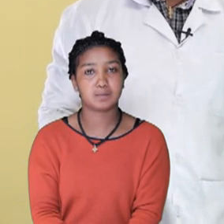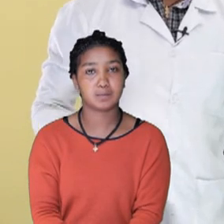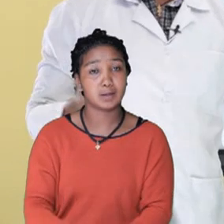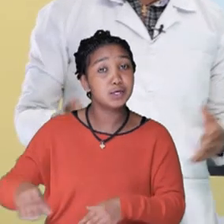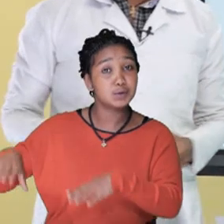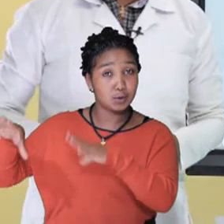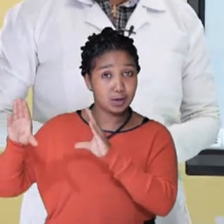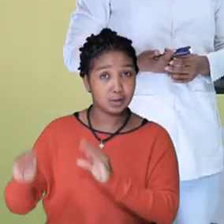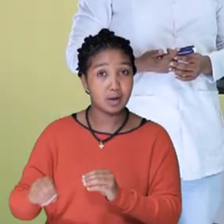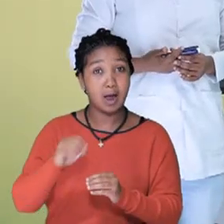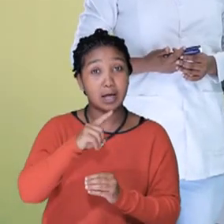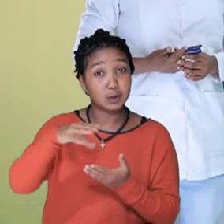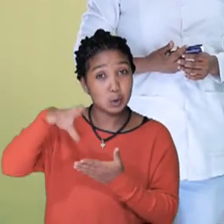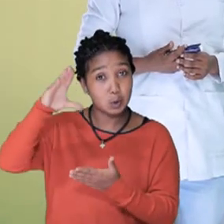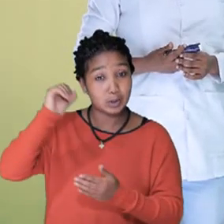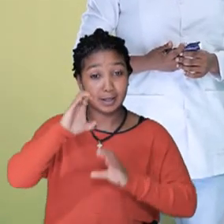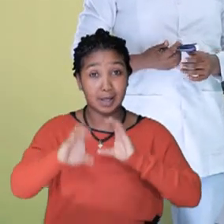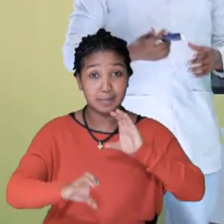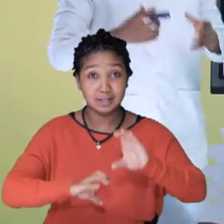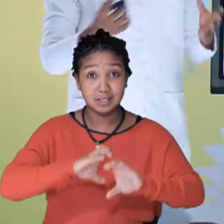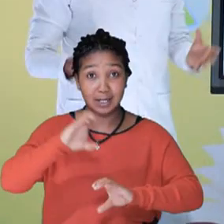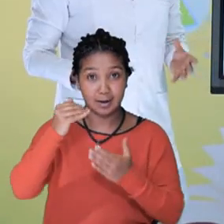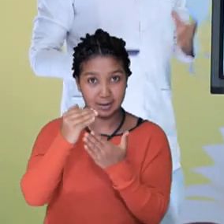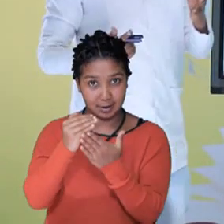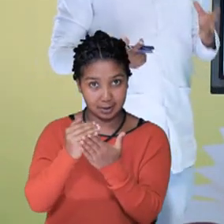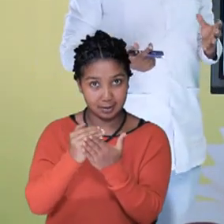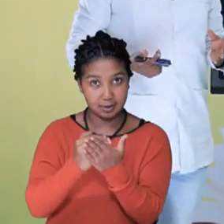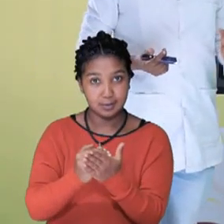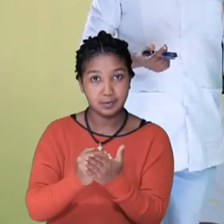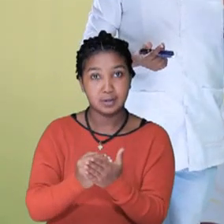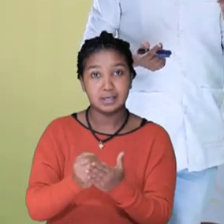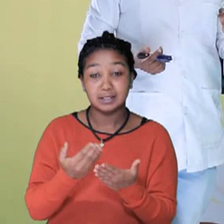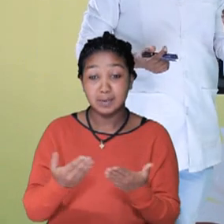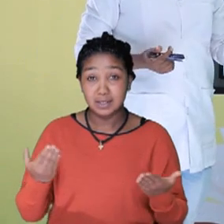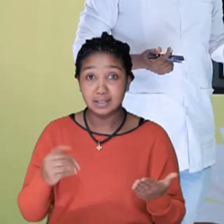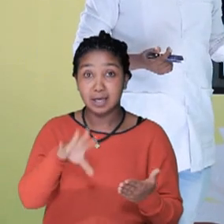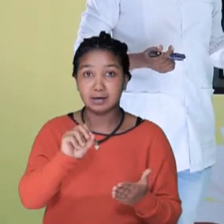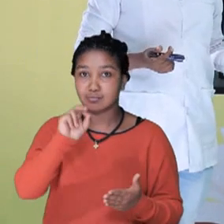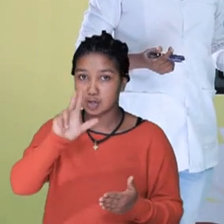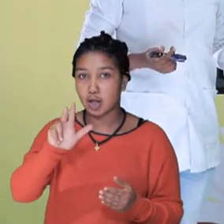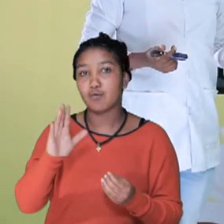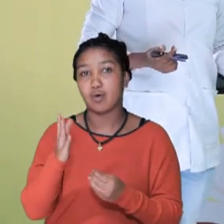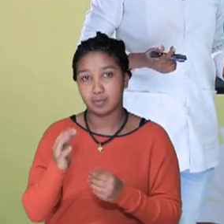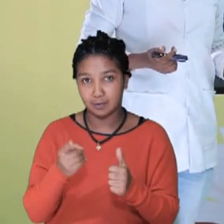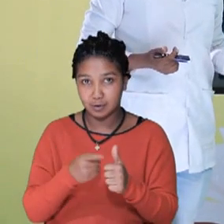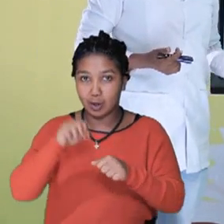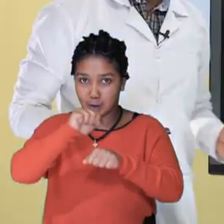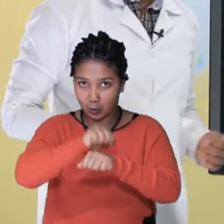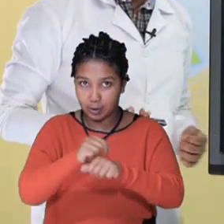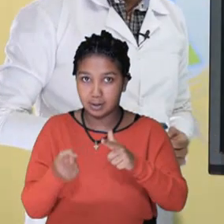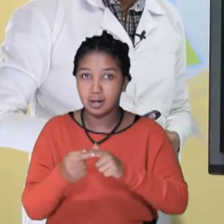Students, as you learn in chemistry lesson, substance exists in three forms: solid,